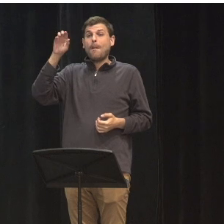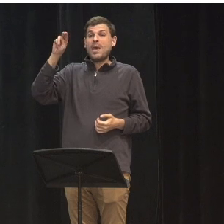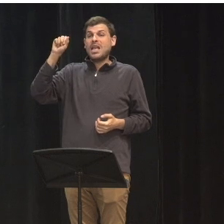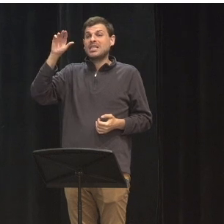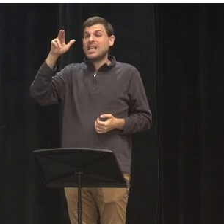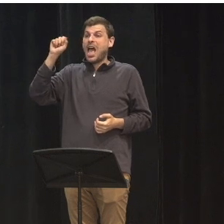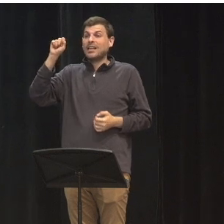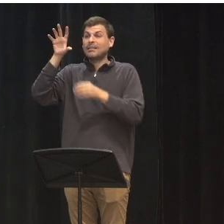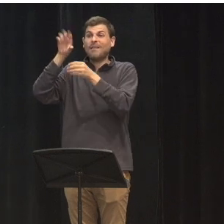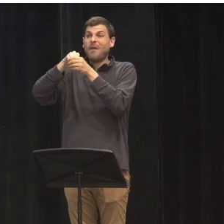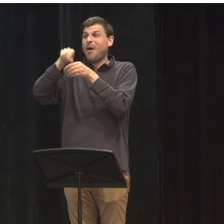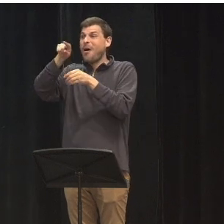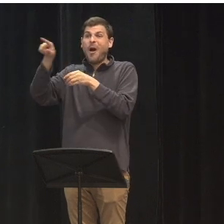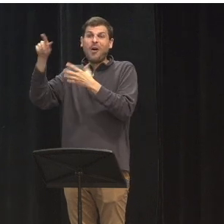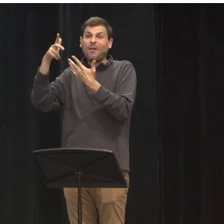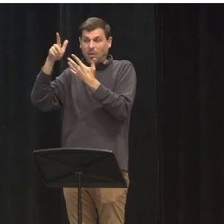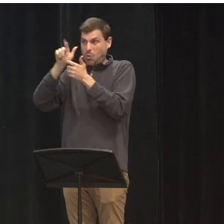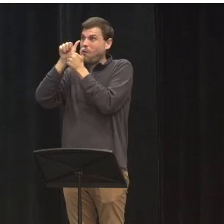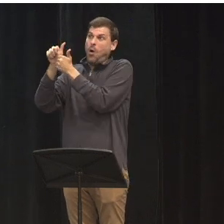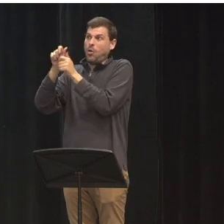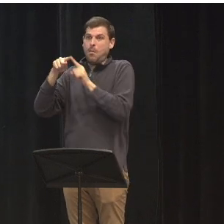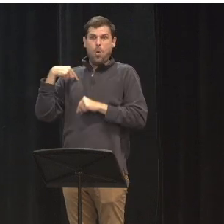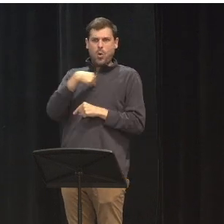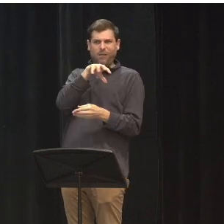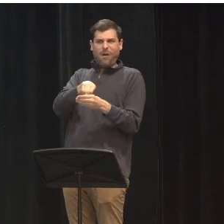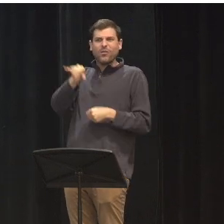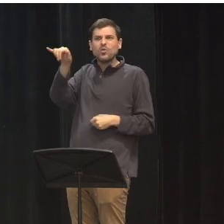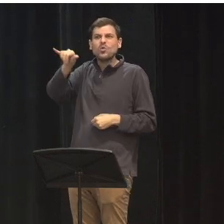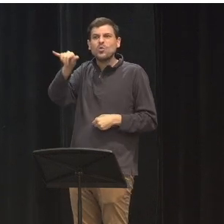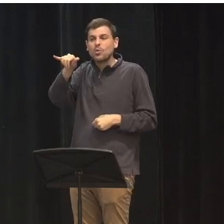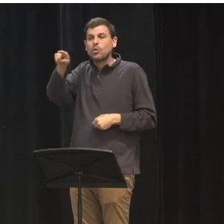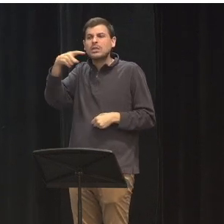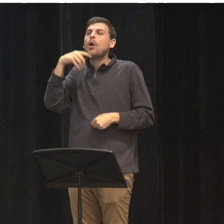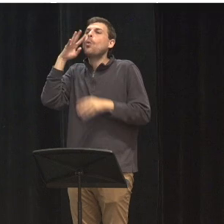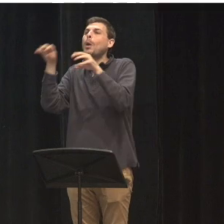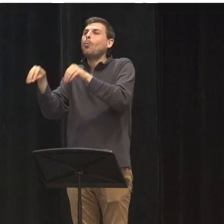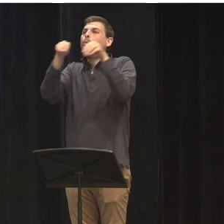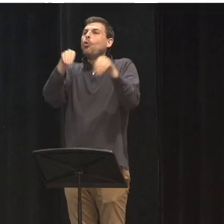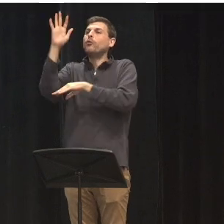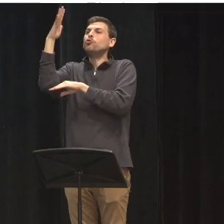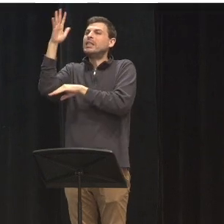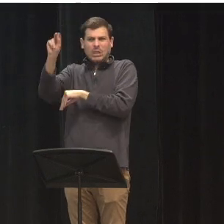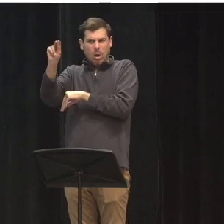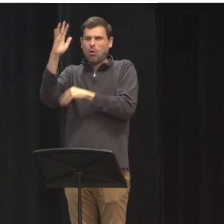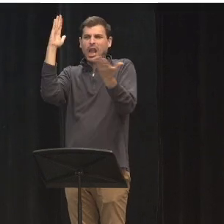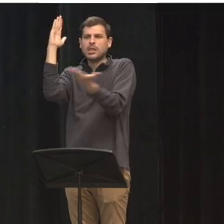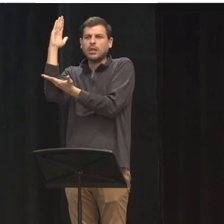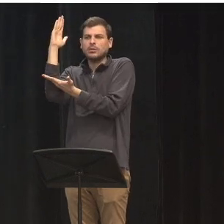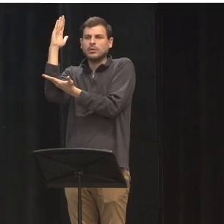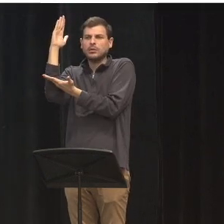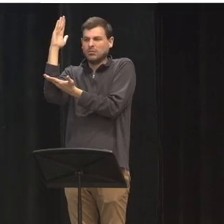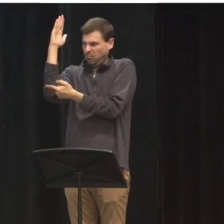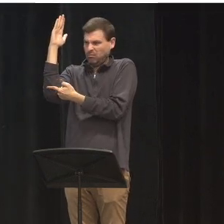We were told these trees, well, they say they're being removed, but I saw them, they were cut down. Like living trees are just